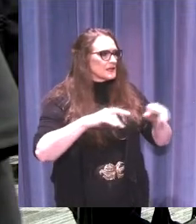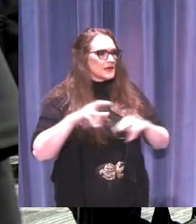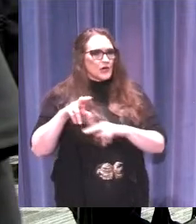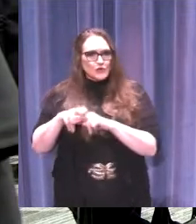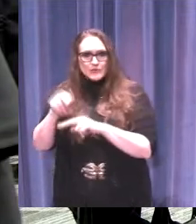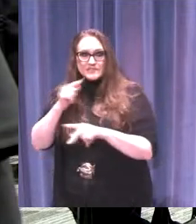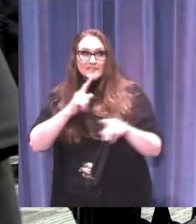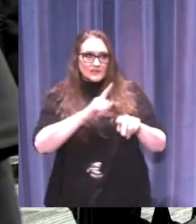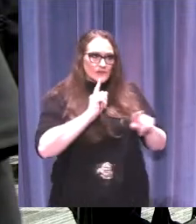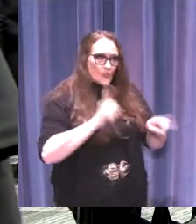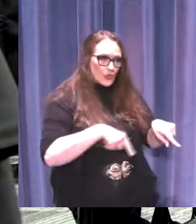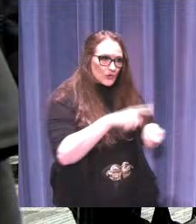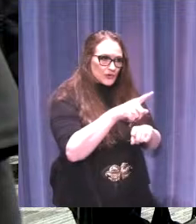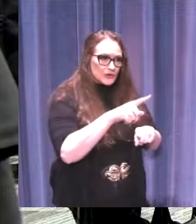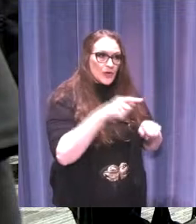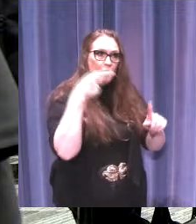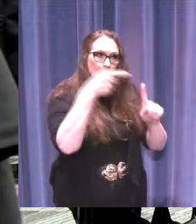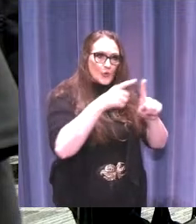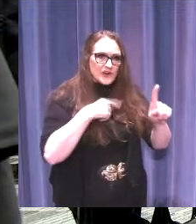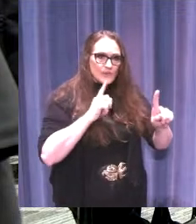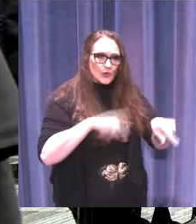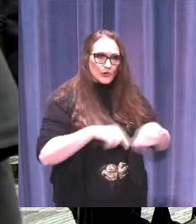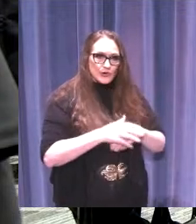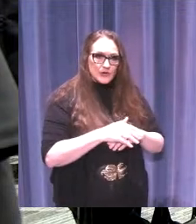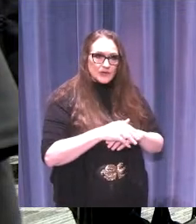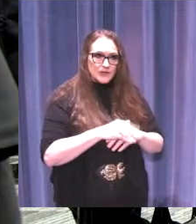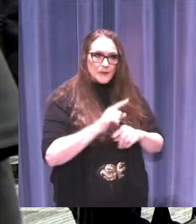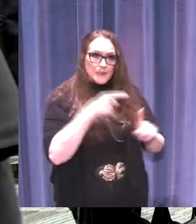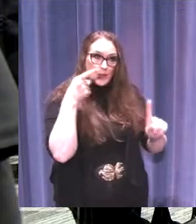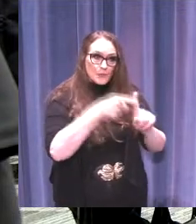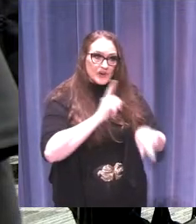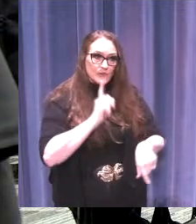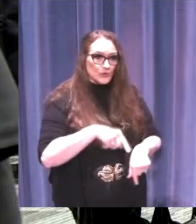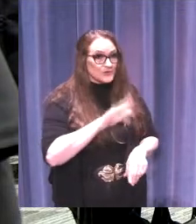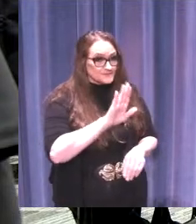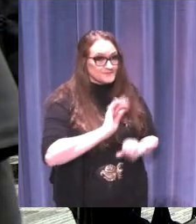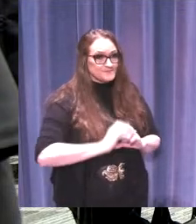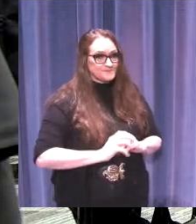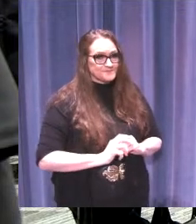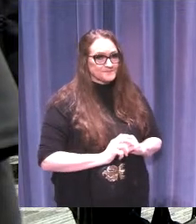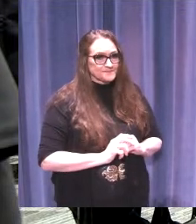Point of Daley, do you order. have any questions Point today? of order. Point of order.